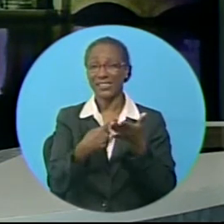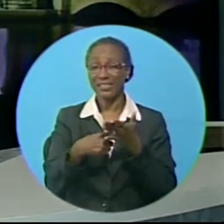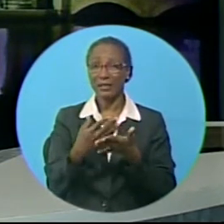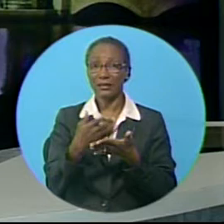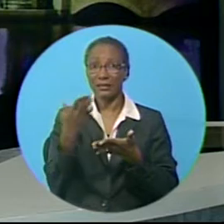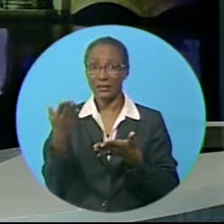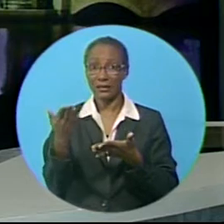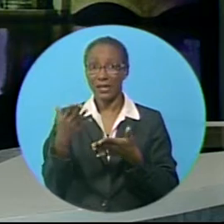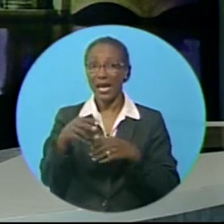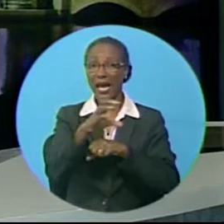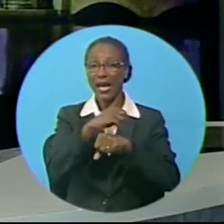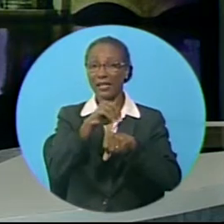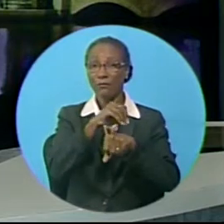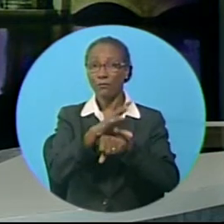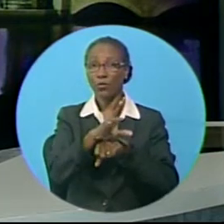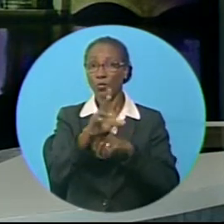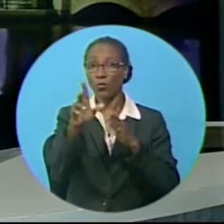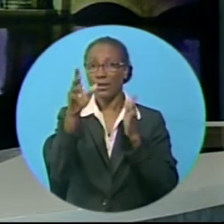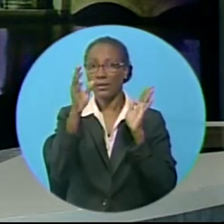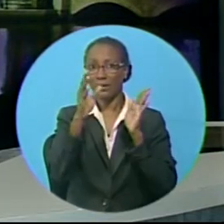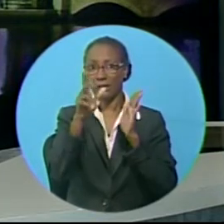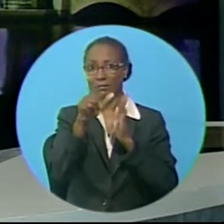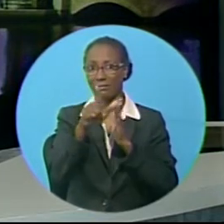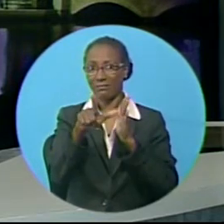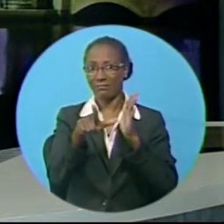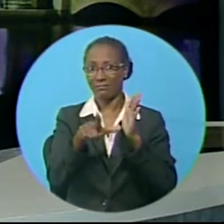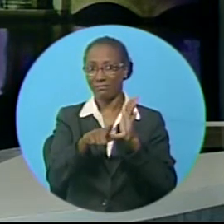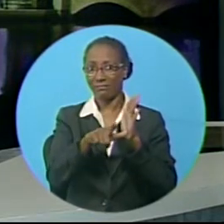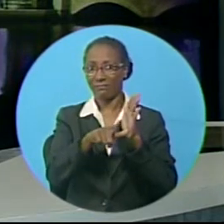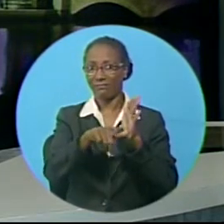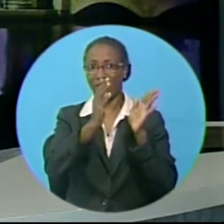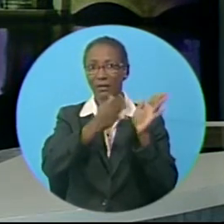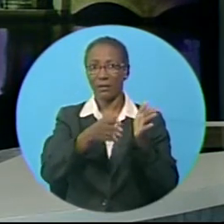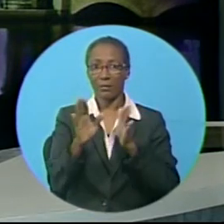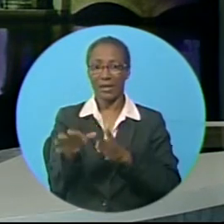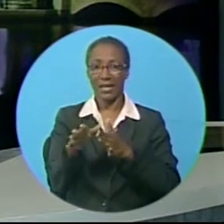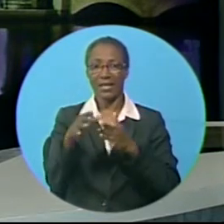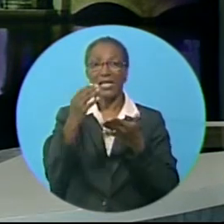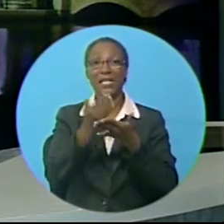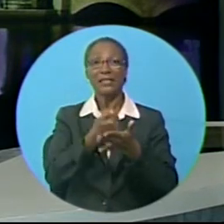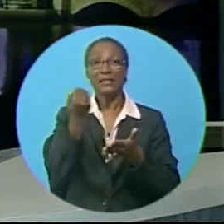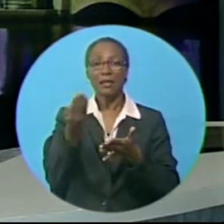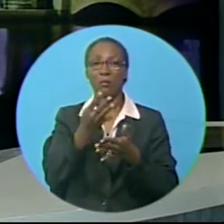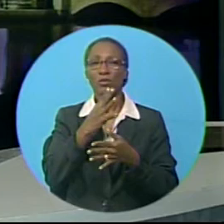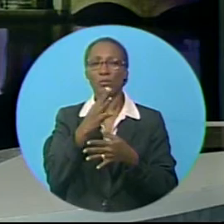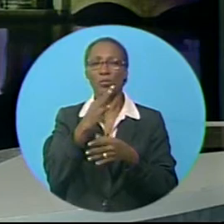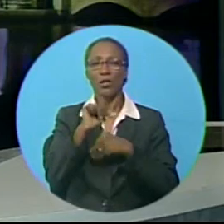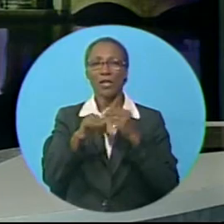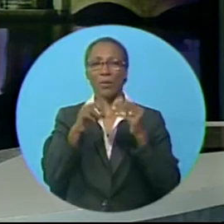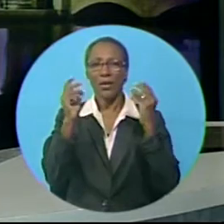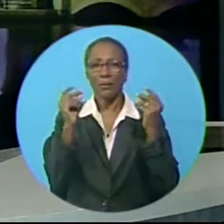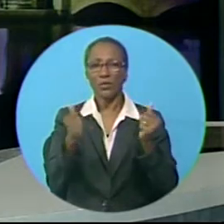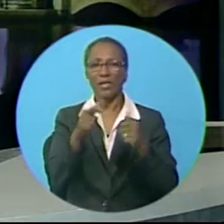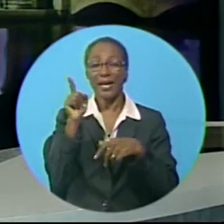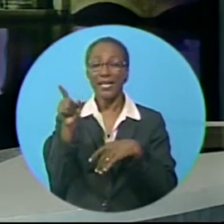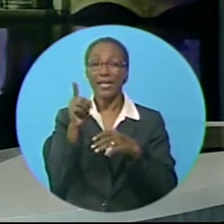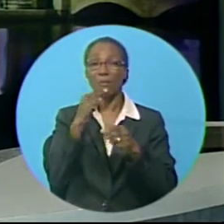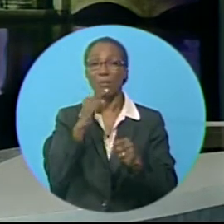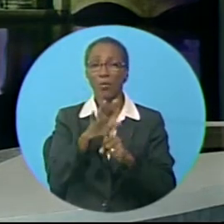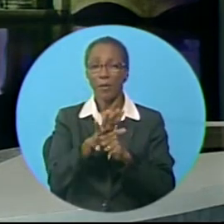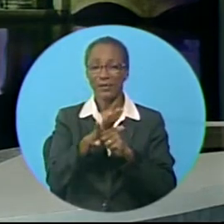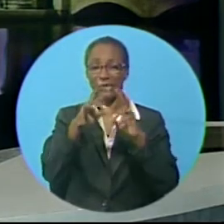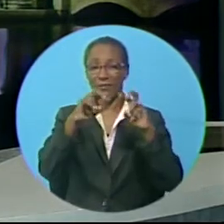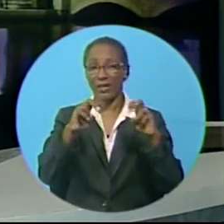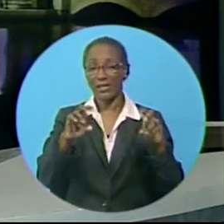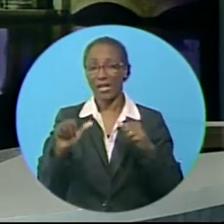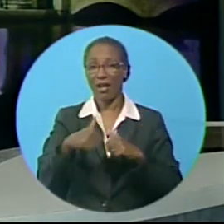also highlighted a number of concerns, some of which were addressed immediately by the Prime Minister, while others he promised to